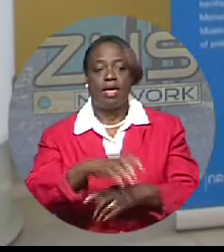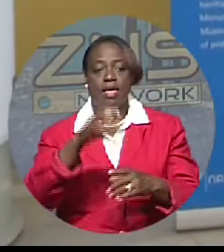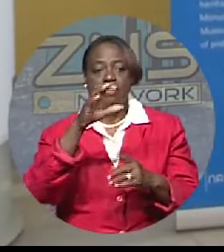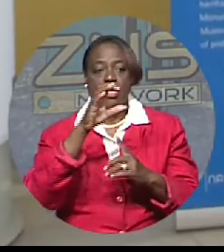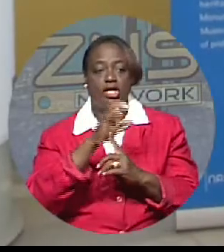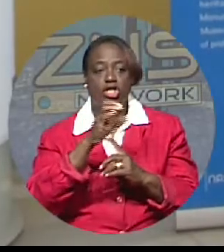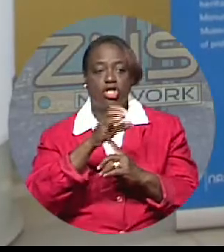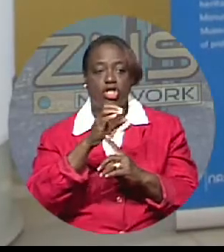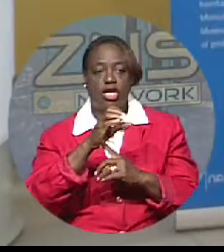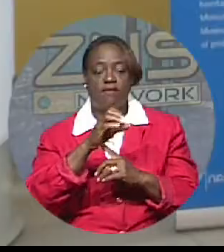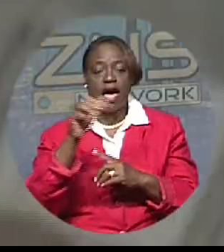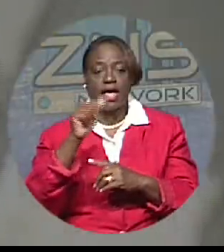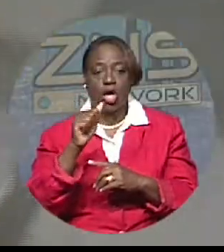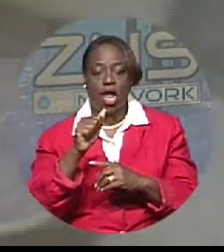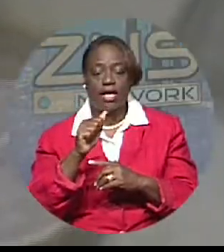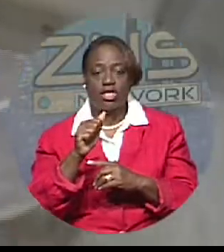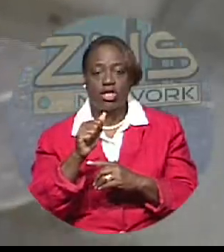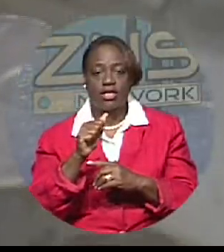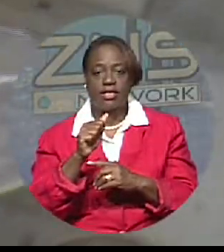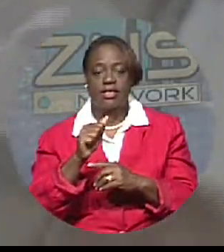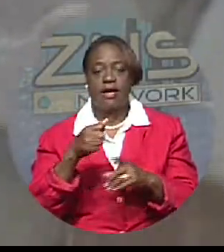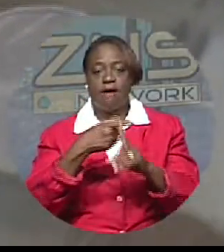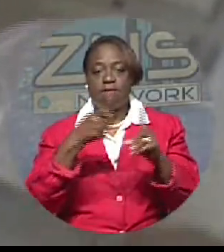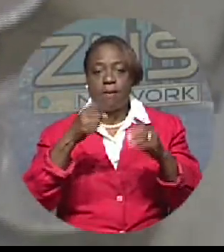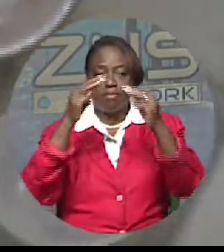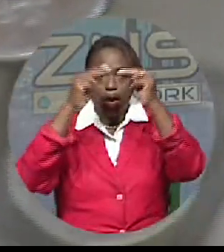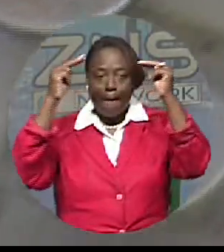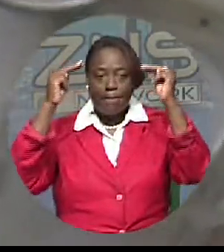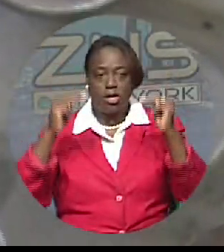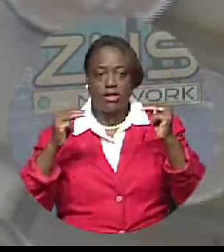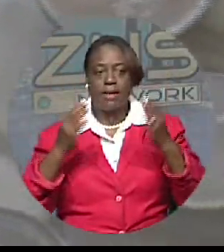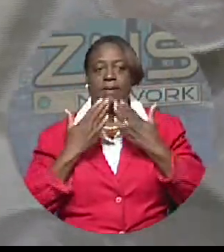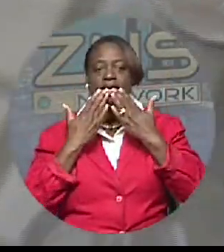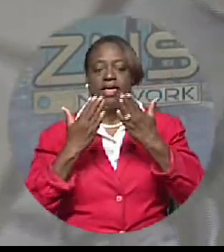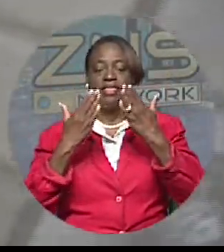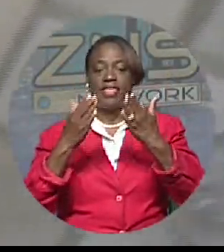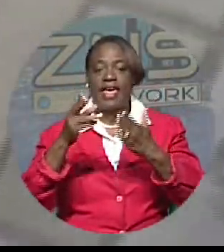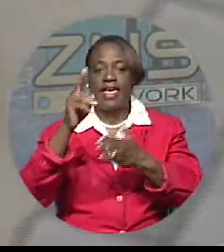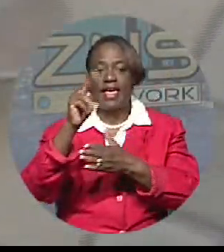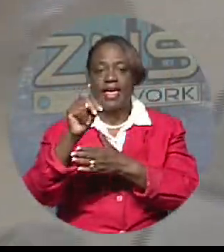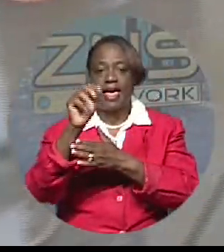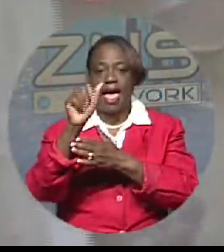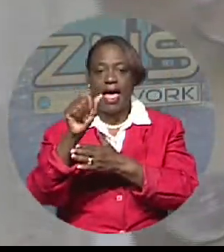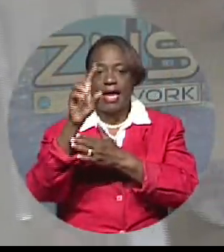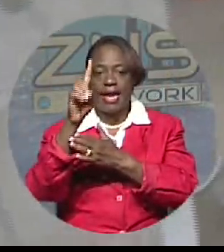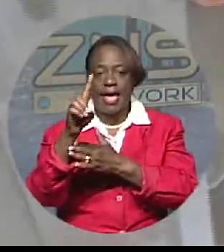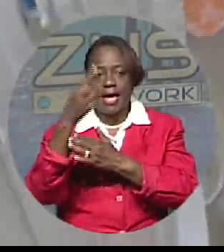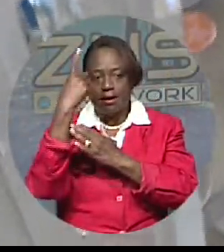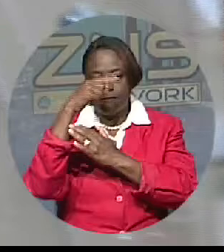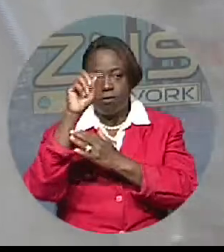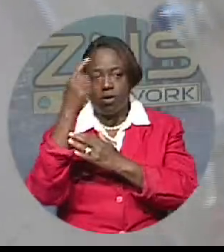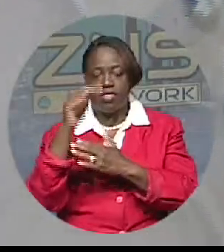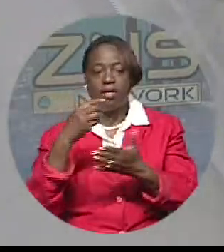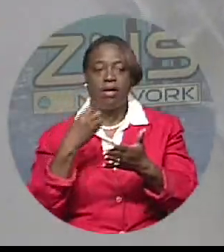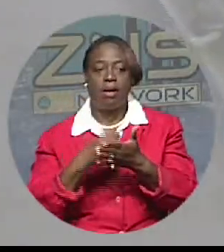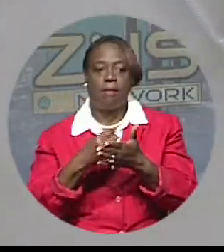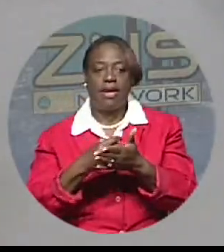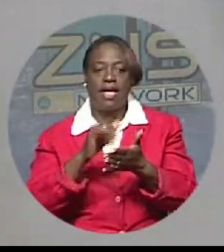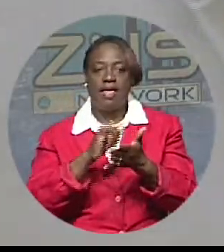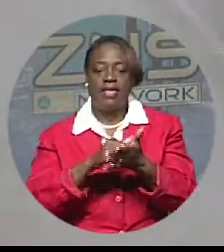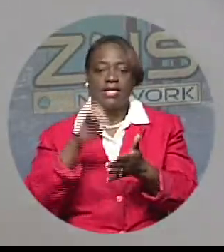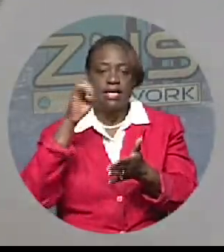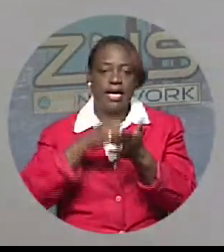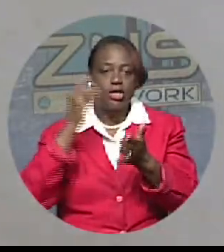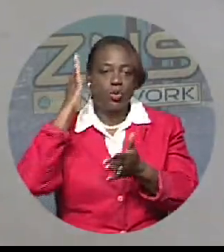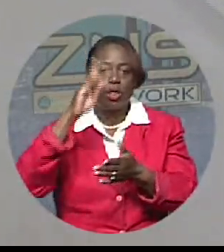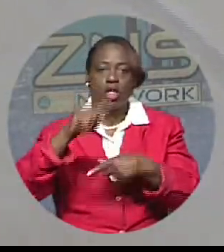Museums Corporation also thanked NAD for this initiative, noting how the funds raised will go a long way in assisting to preserve and restore